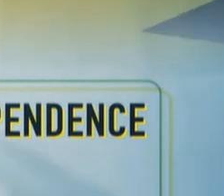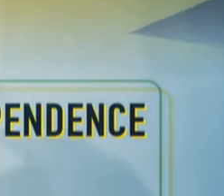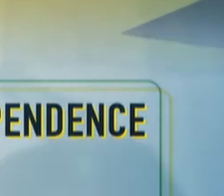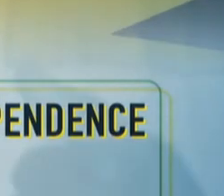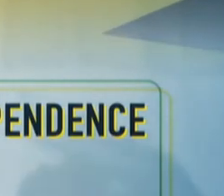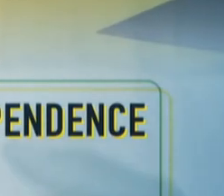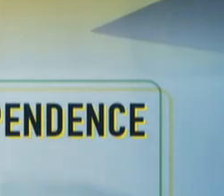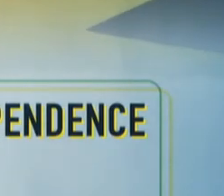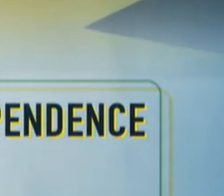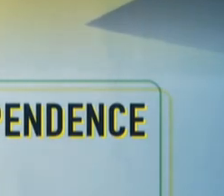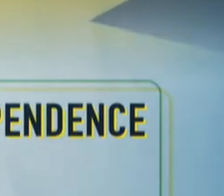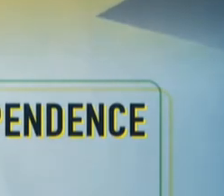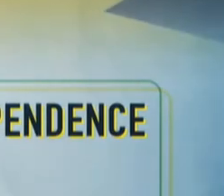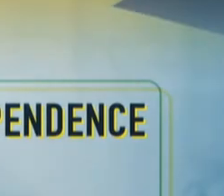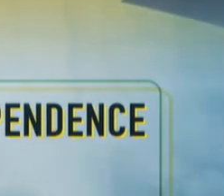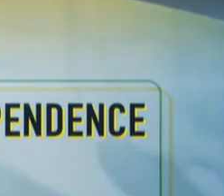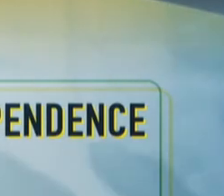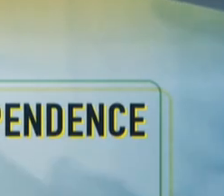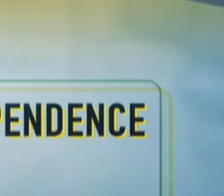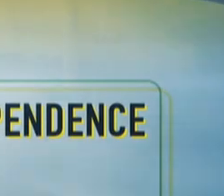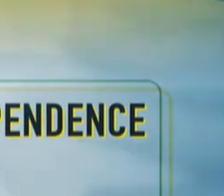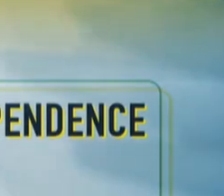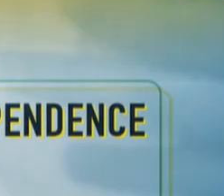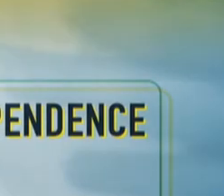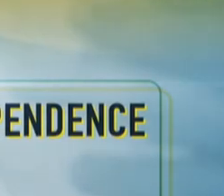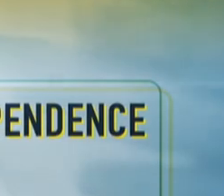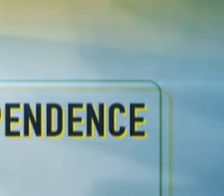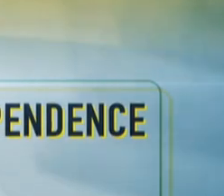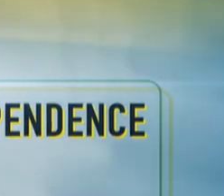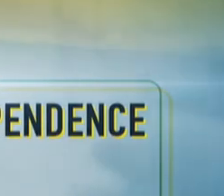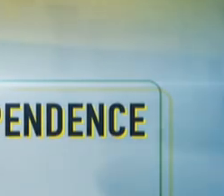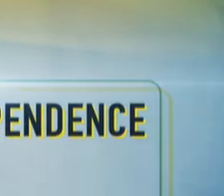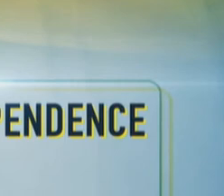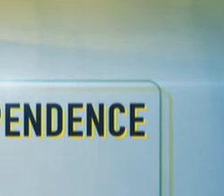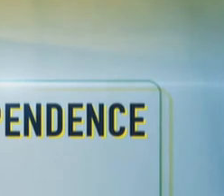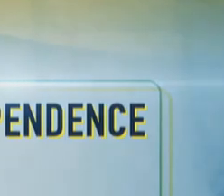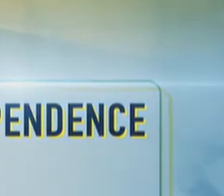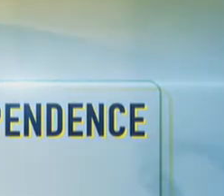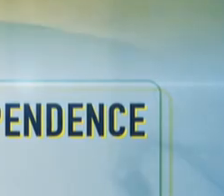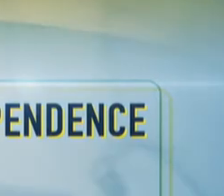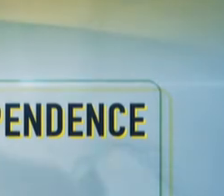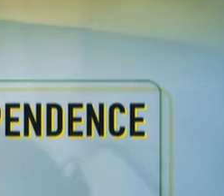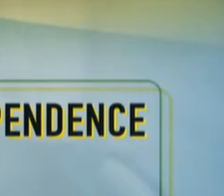Come on, let the sound of worship be released from your lips tonight. Come on, raise it